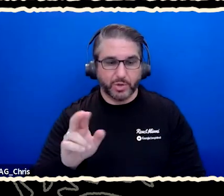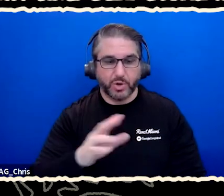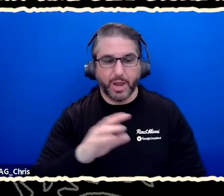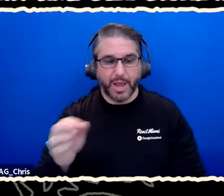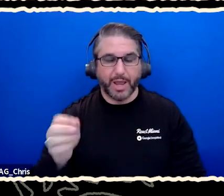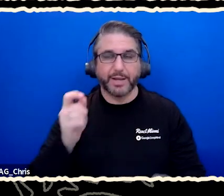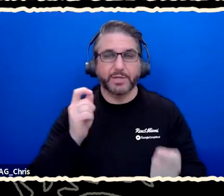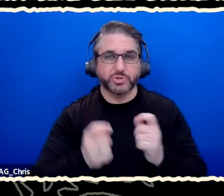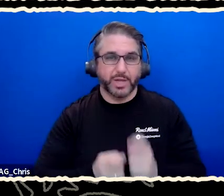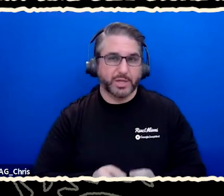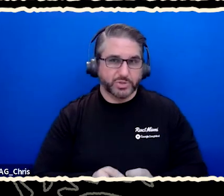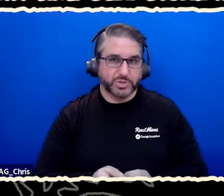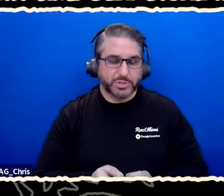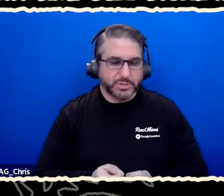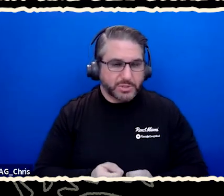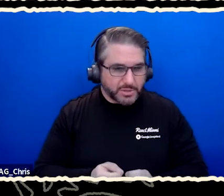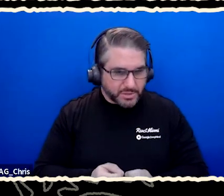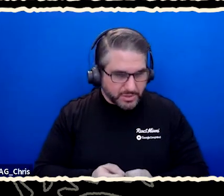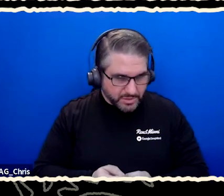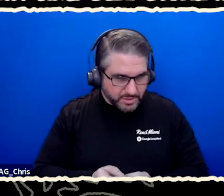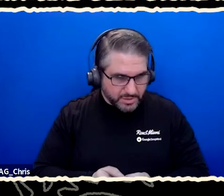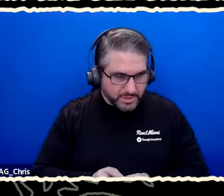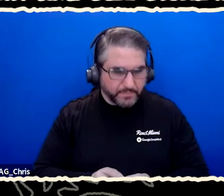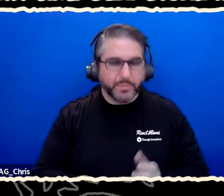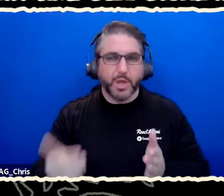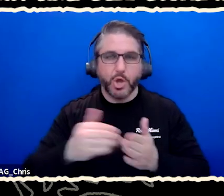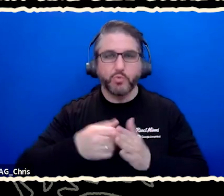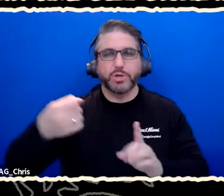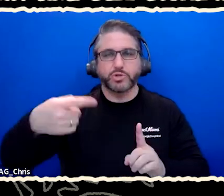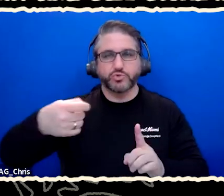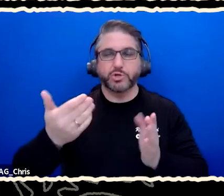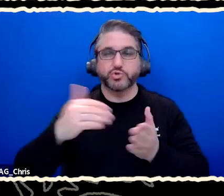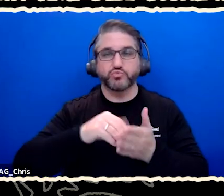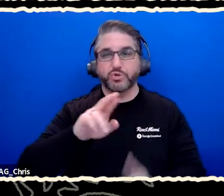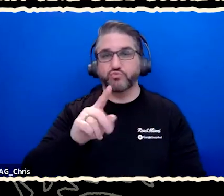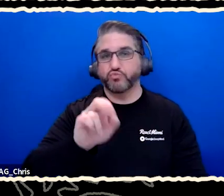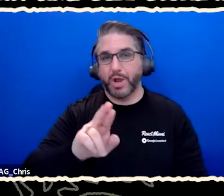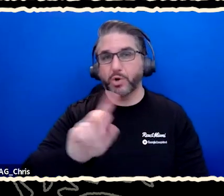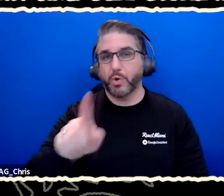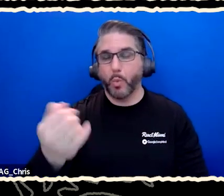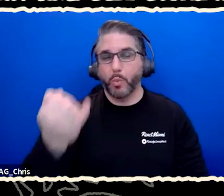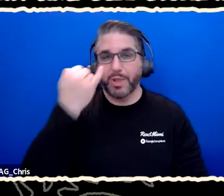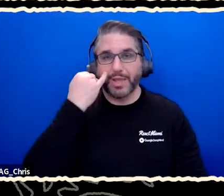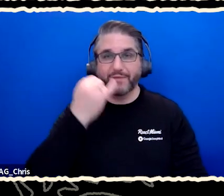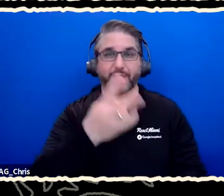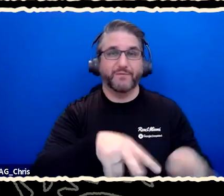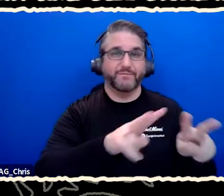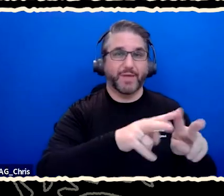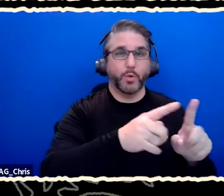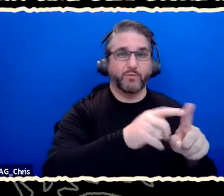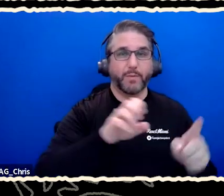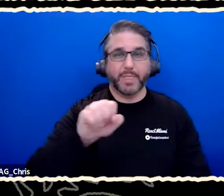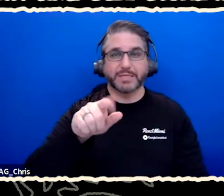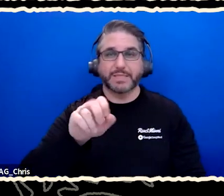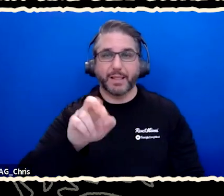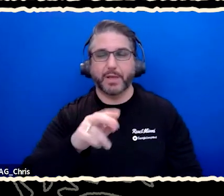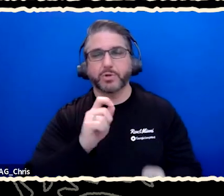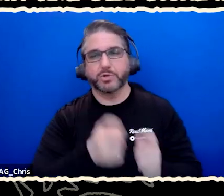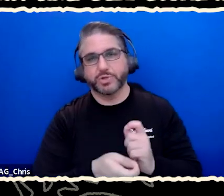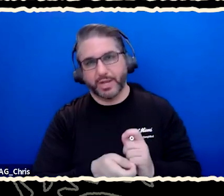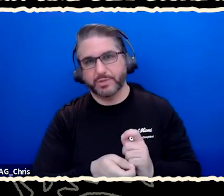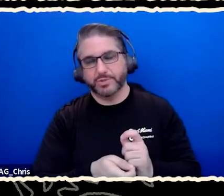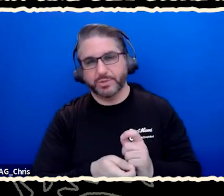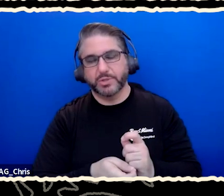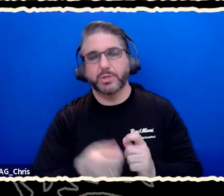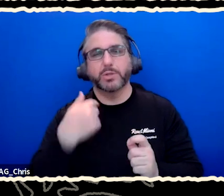it changes. It retriggers a re-render only if the value returned from the selector changed.